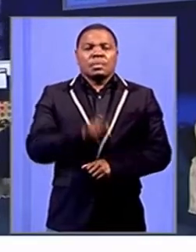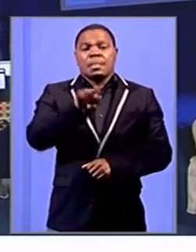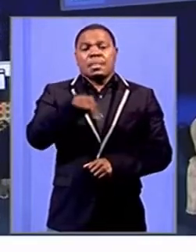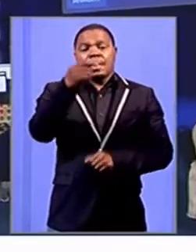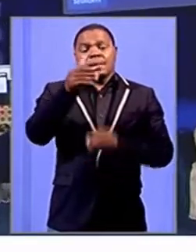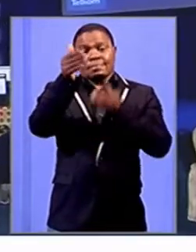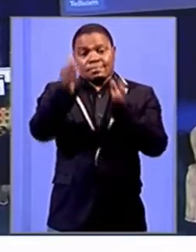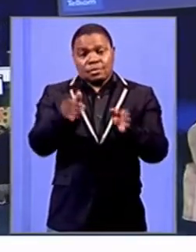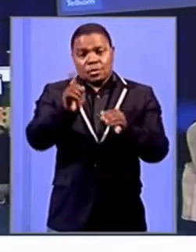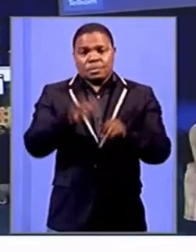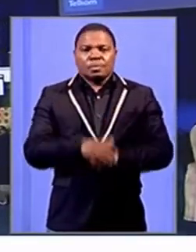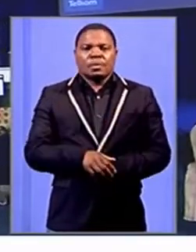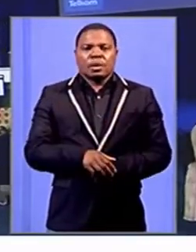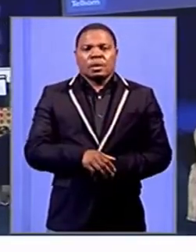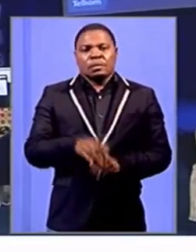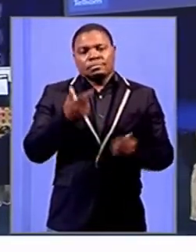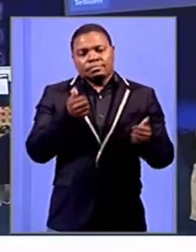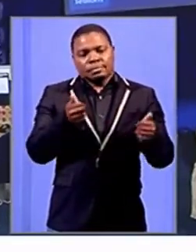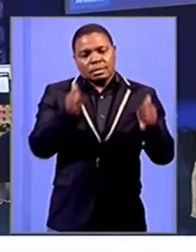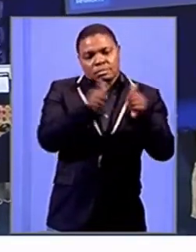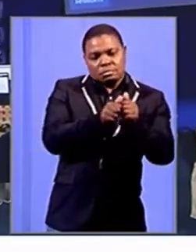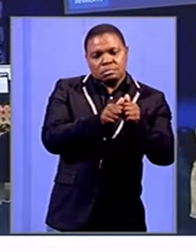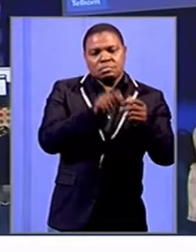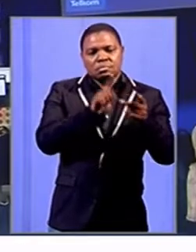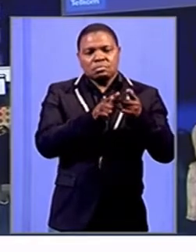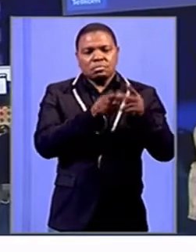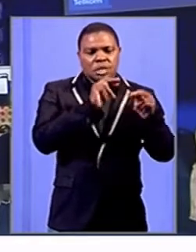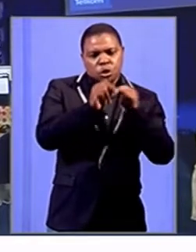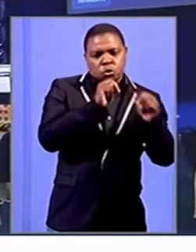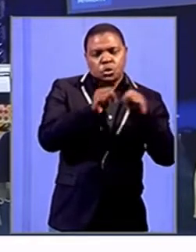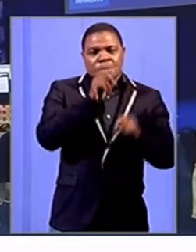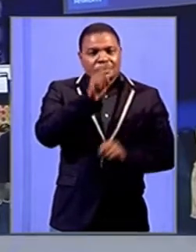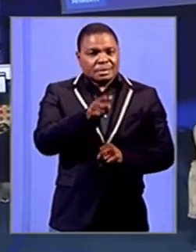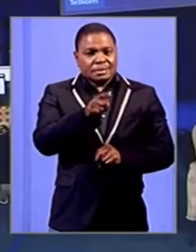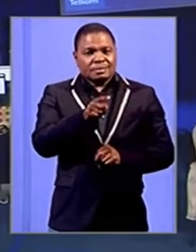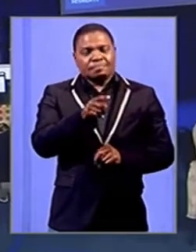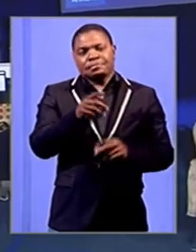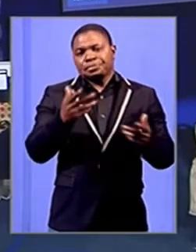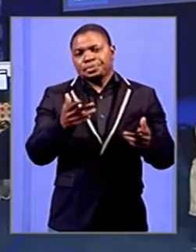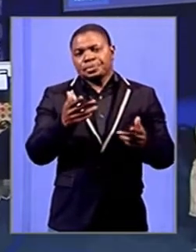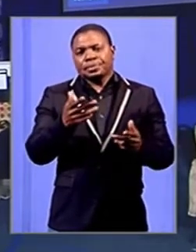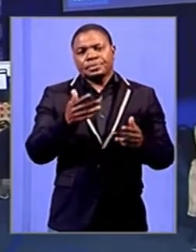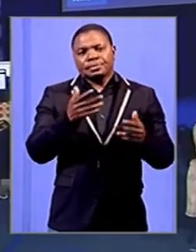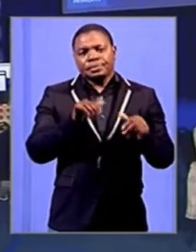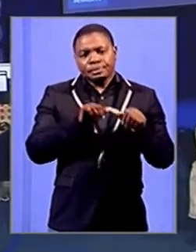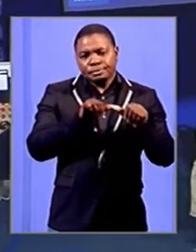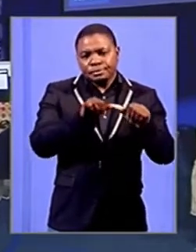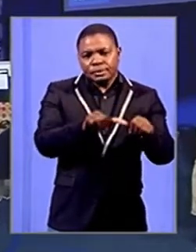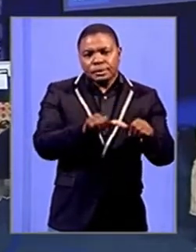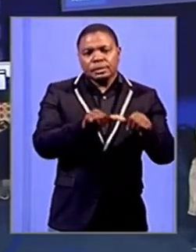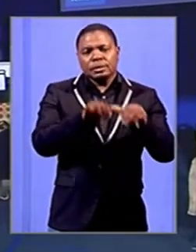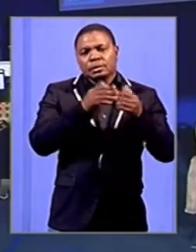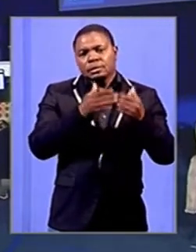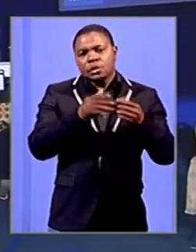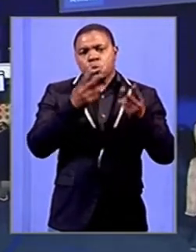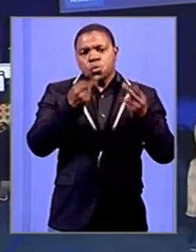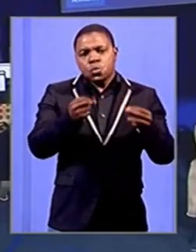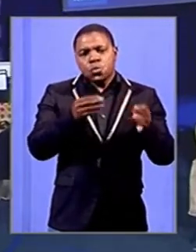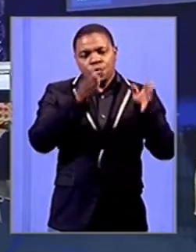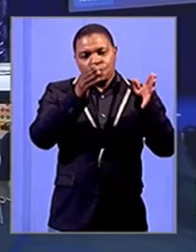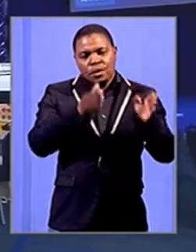course, is going to be the coalition cooperation talks, which are going to now roll out the new phase